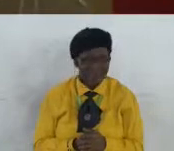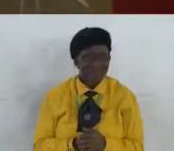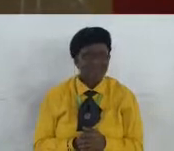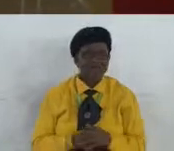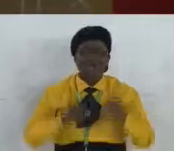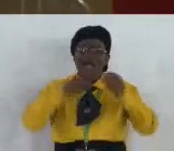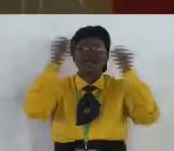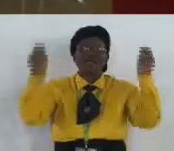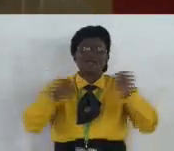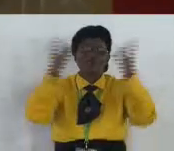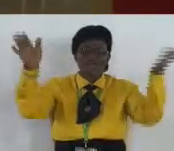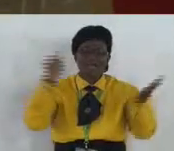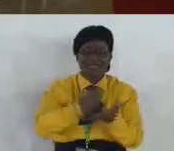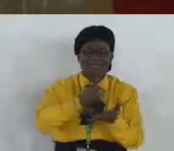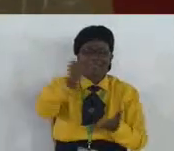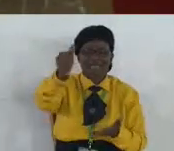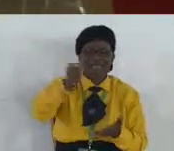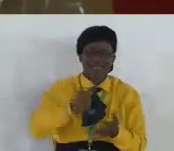Hallelujah.